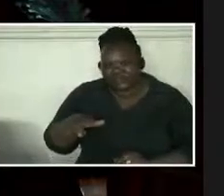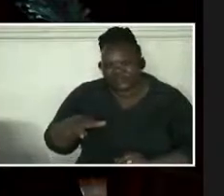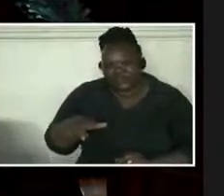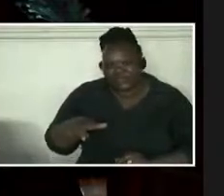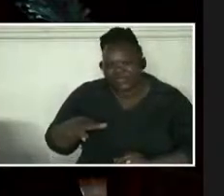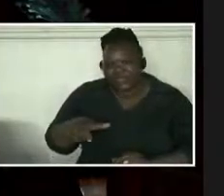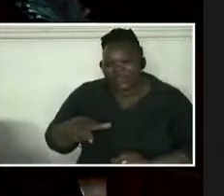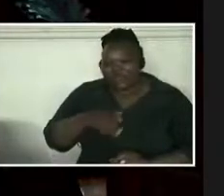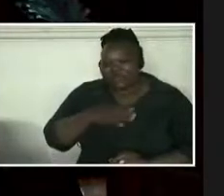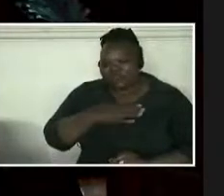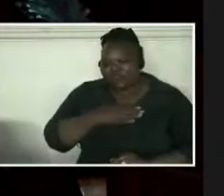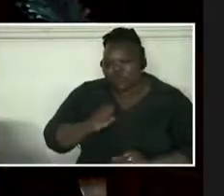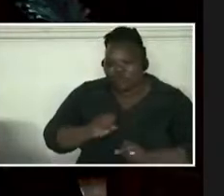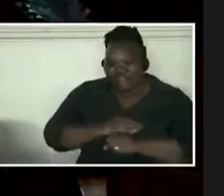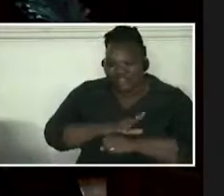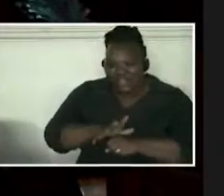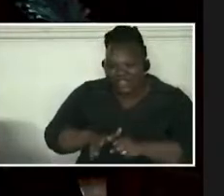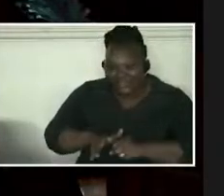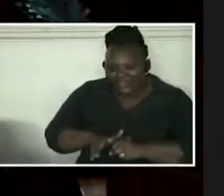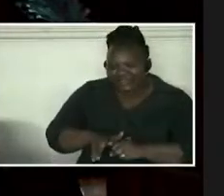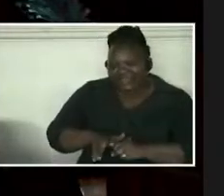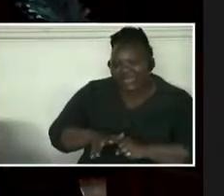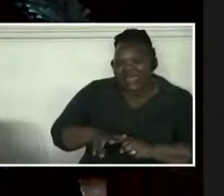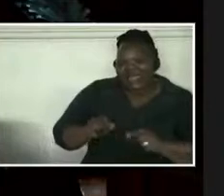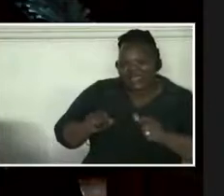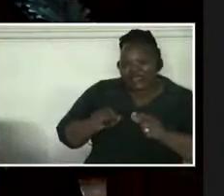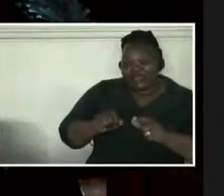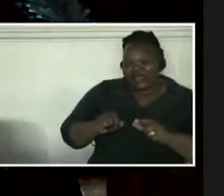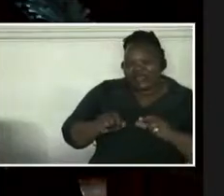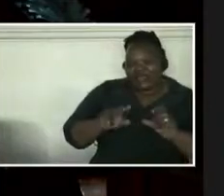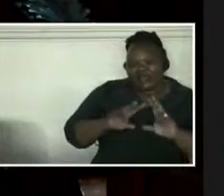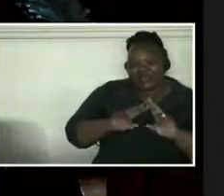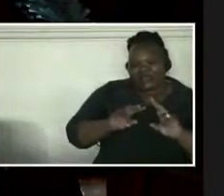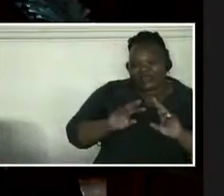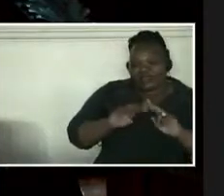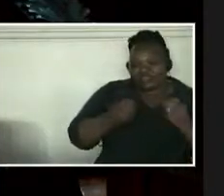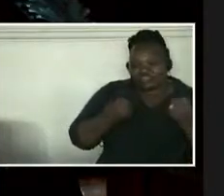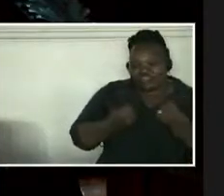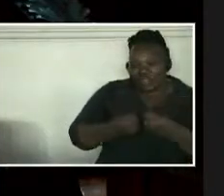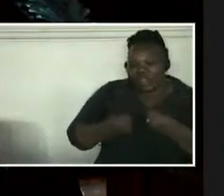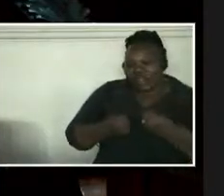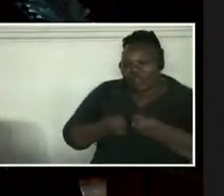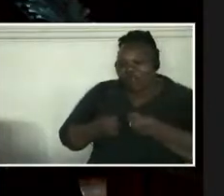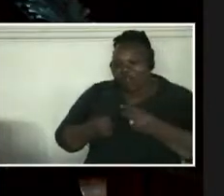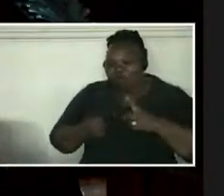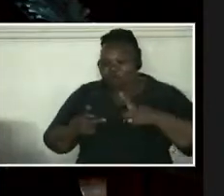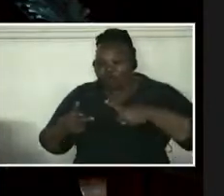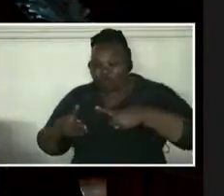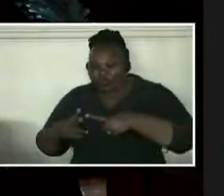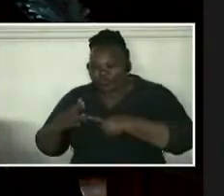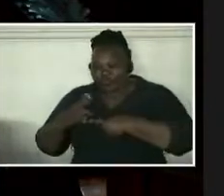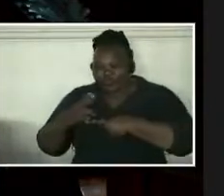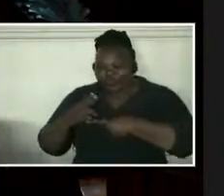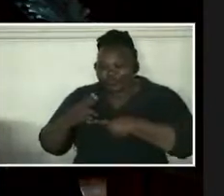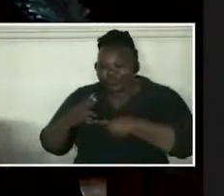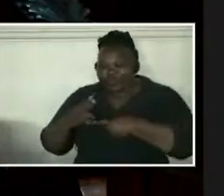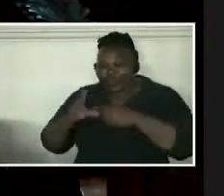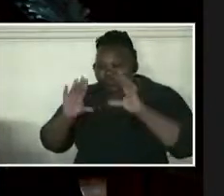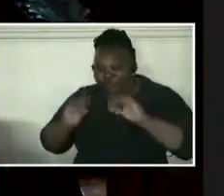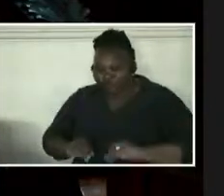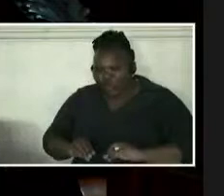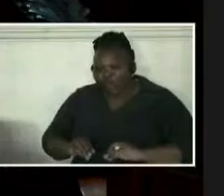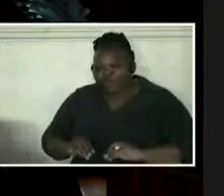due to convict 19 and the resultant national lockdown our medical male circumcision program virtually came to a